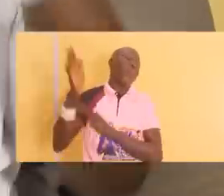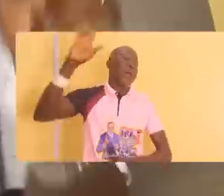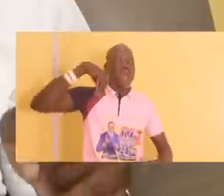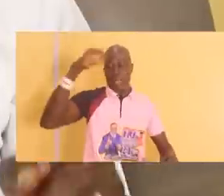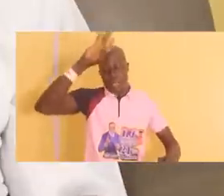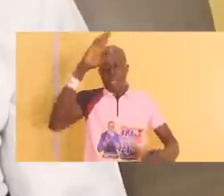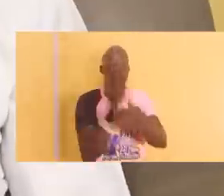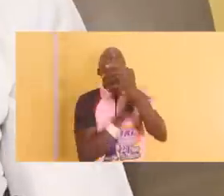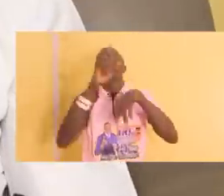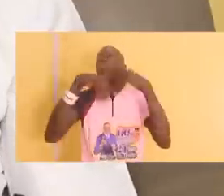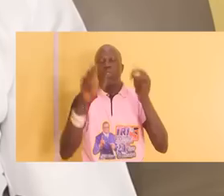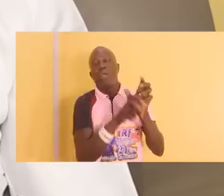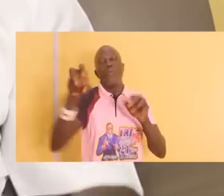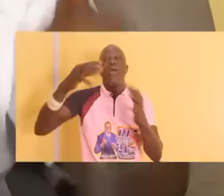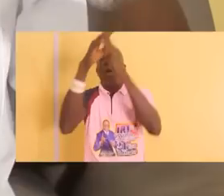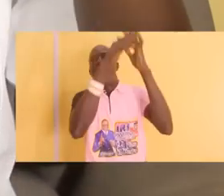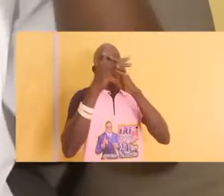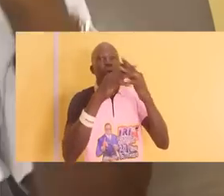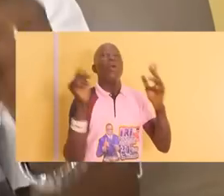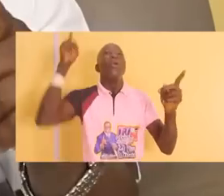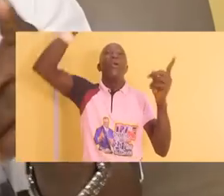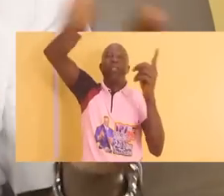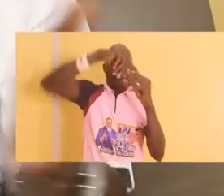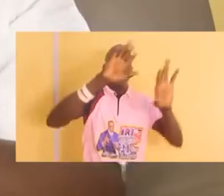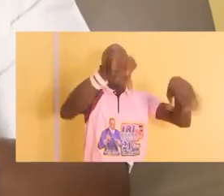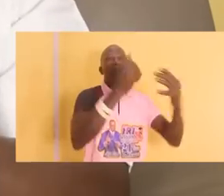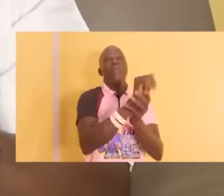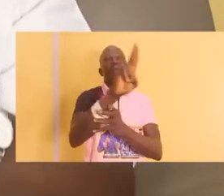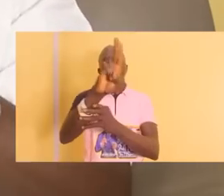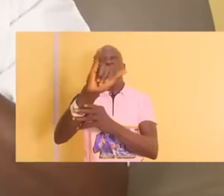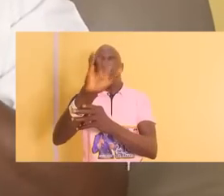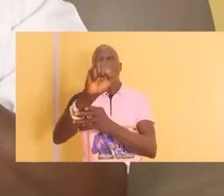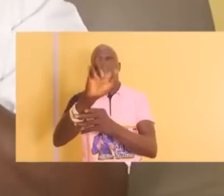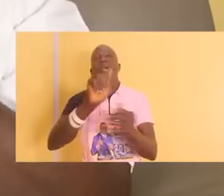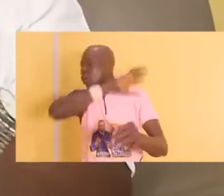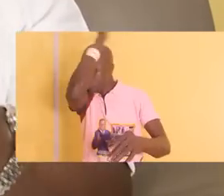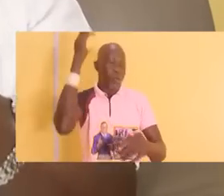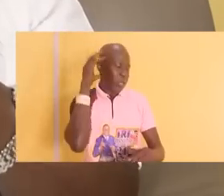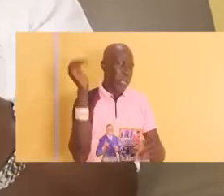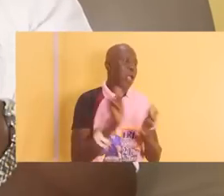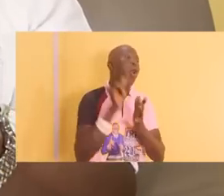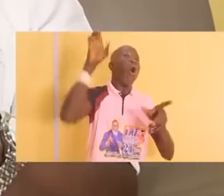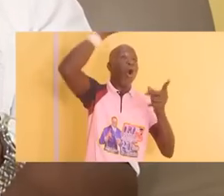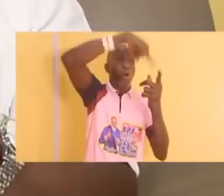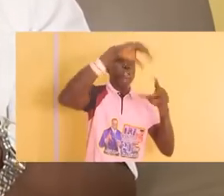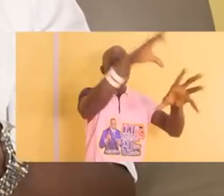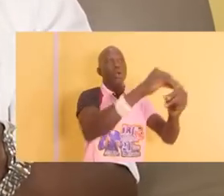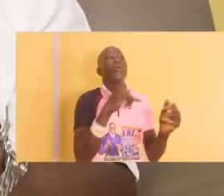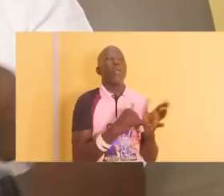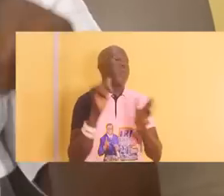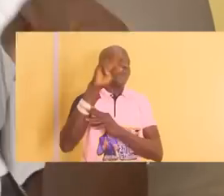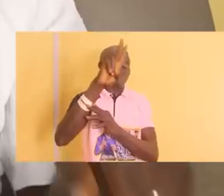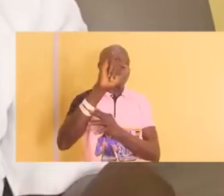said, when her child told her she wanted to travel abroad, so they grant her visa, nobody heard it. When they